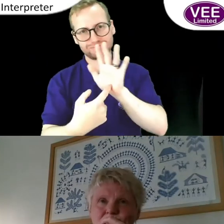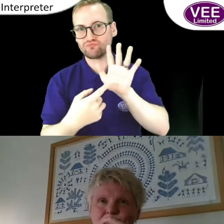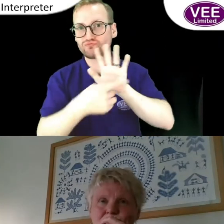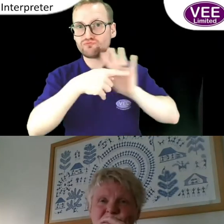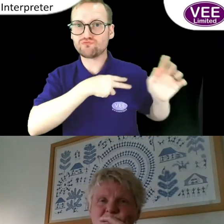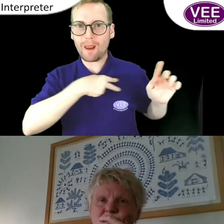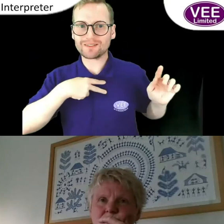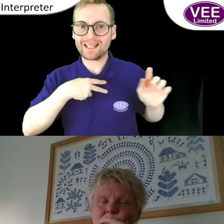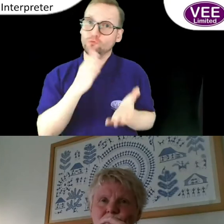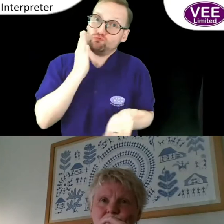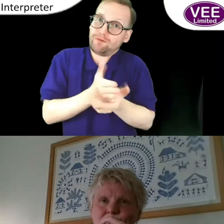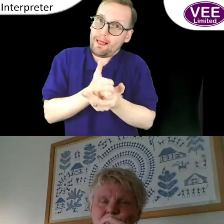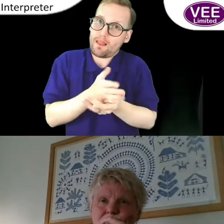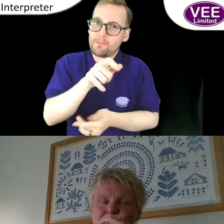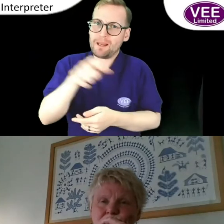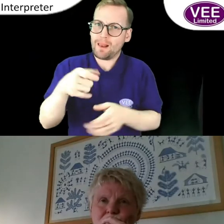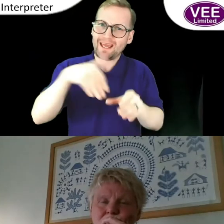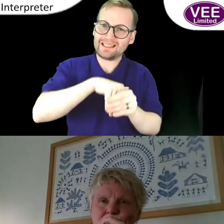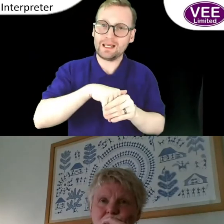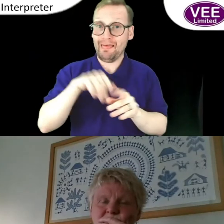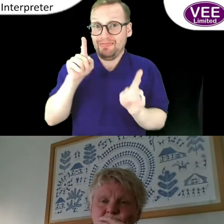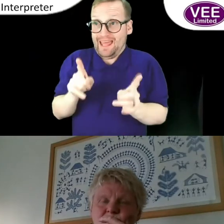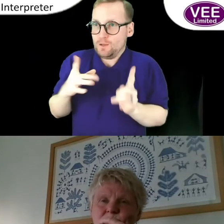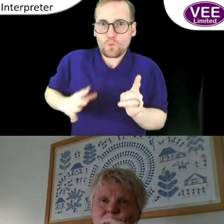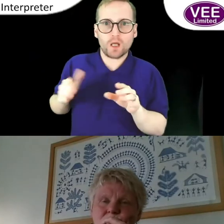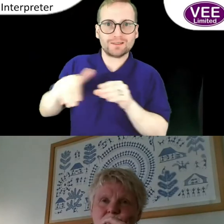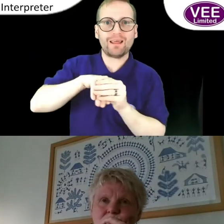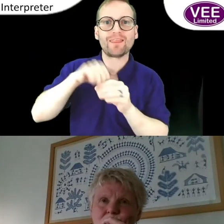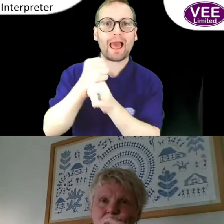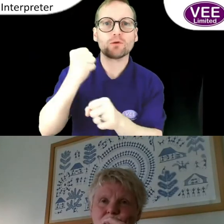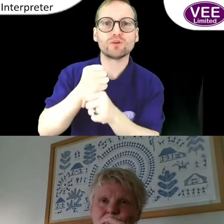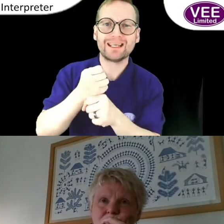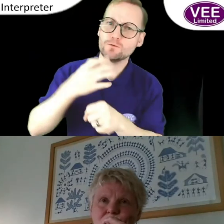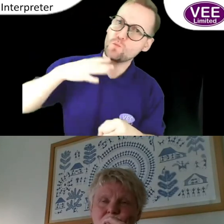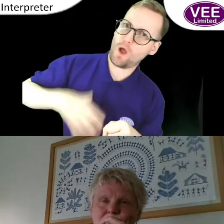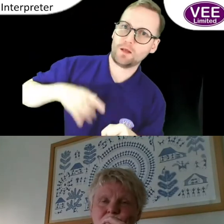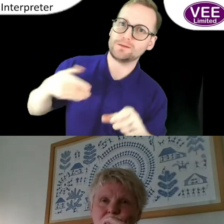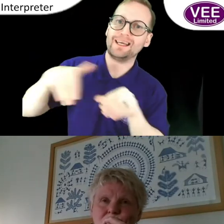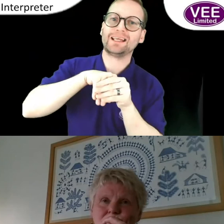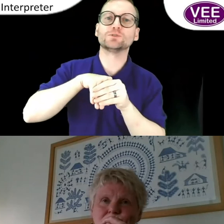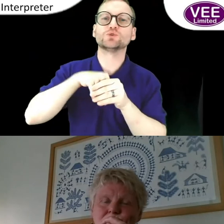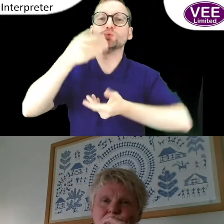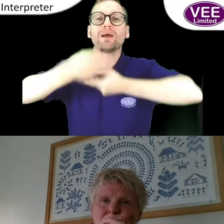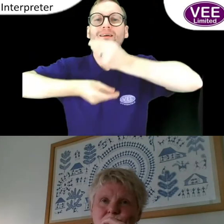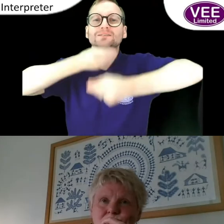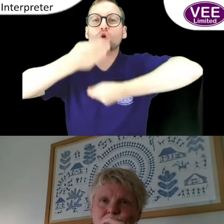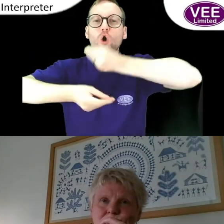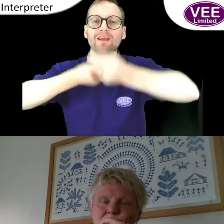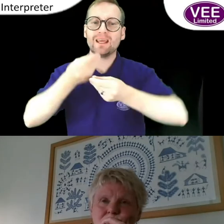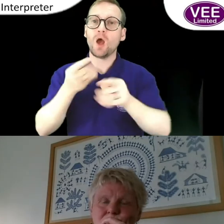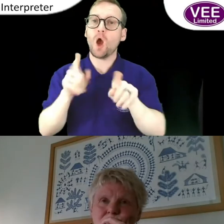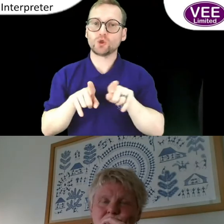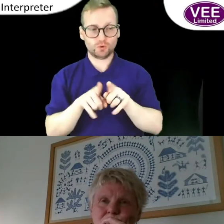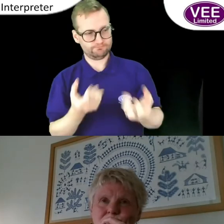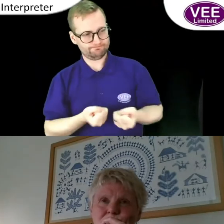is what we wanted with this intervention in the galleries, for people to question at the migration stories we tell, and to feed back on